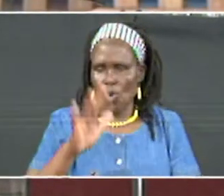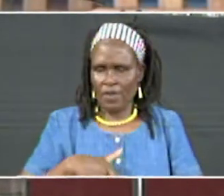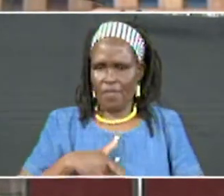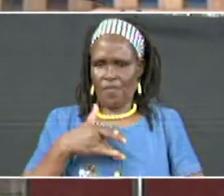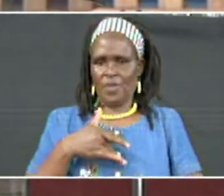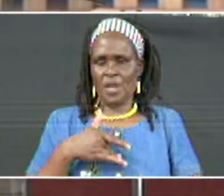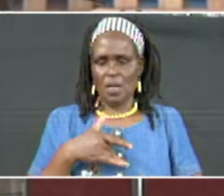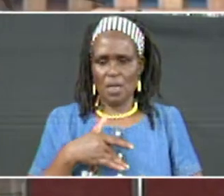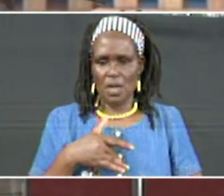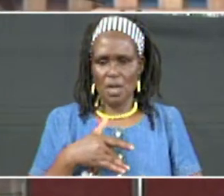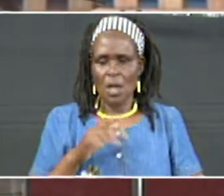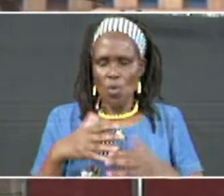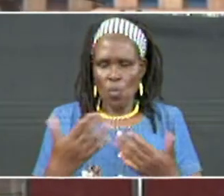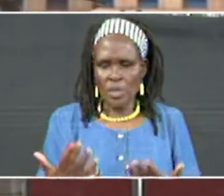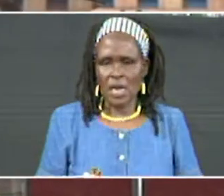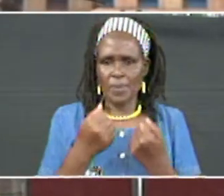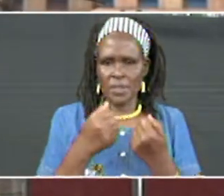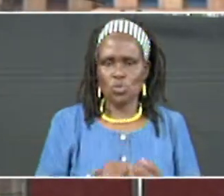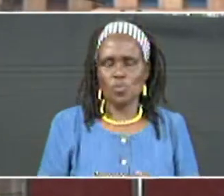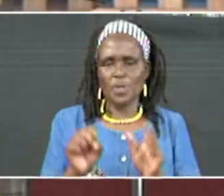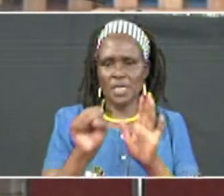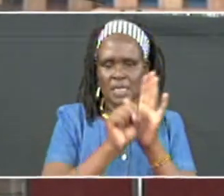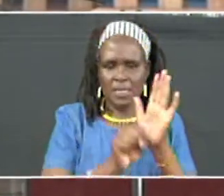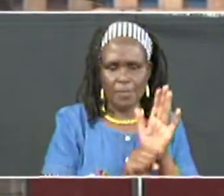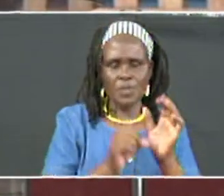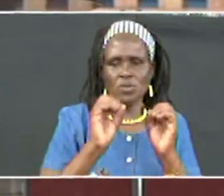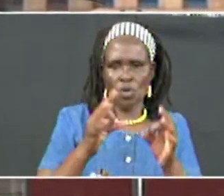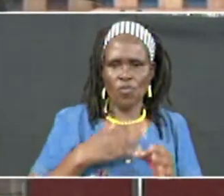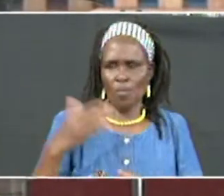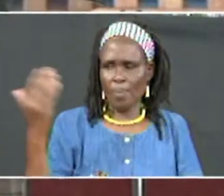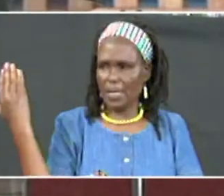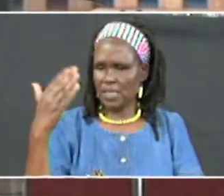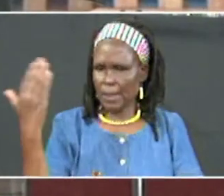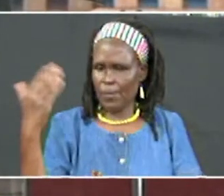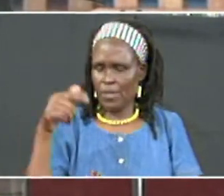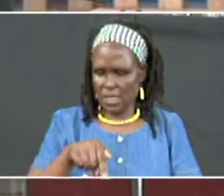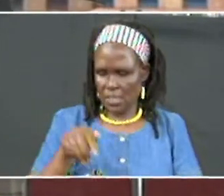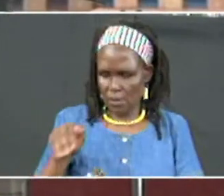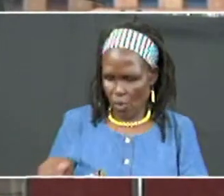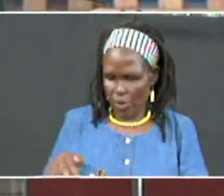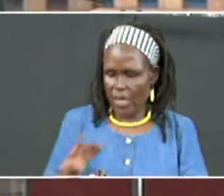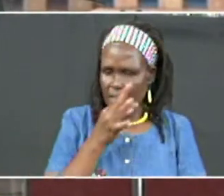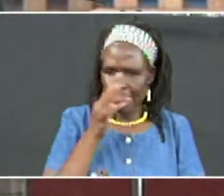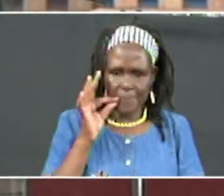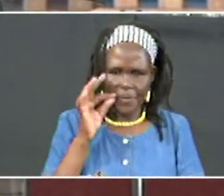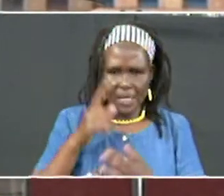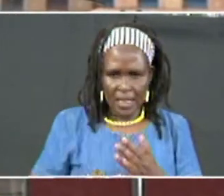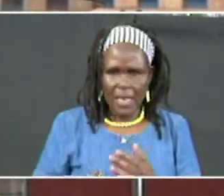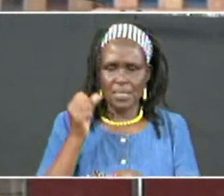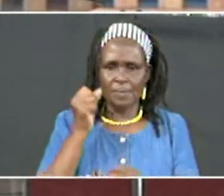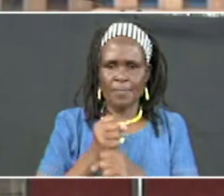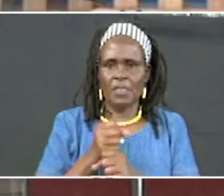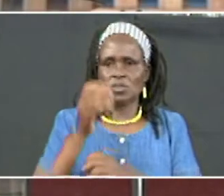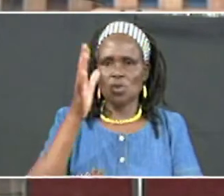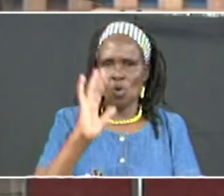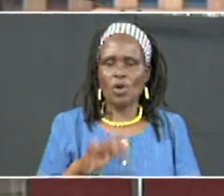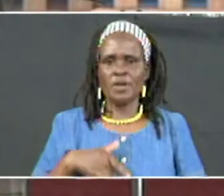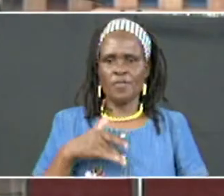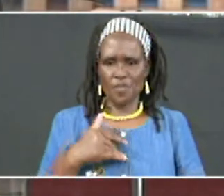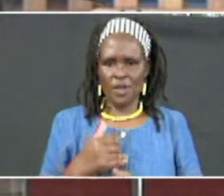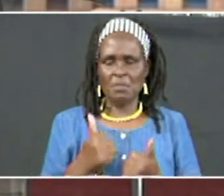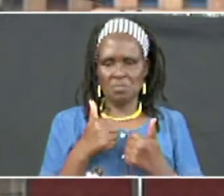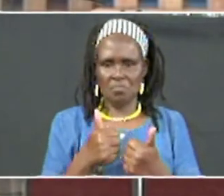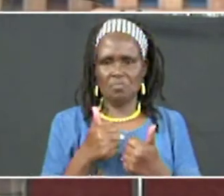to be the subject of my sermon this morning, fasting that moves God.